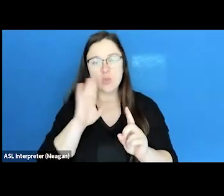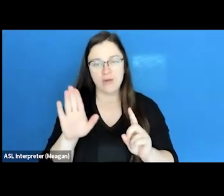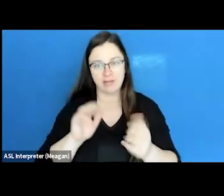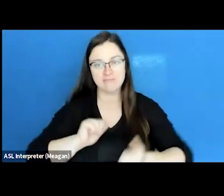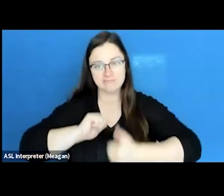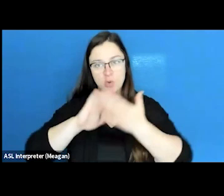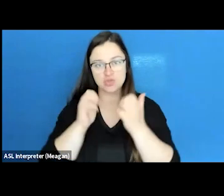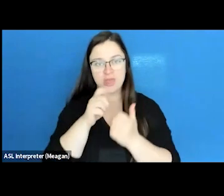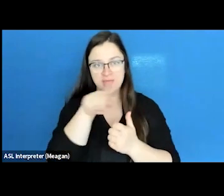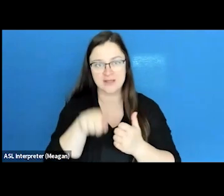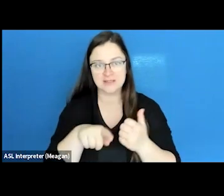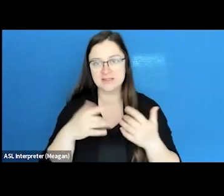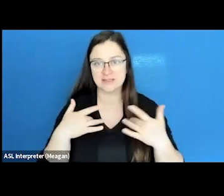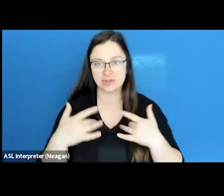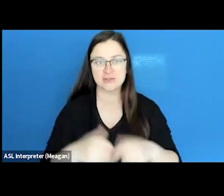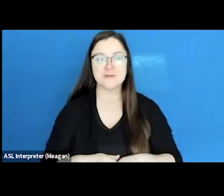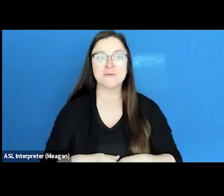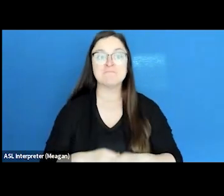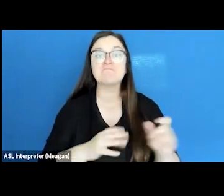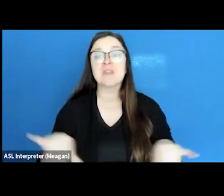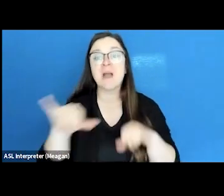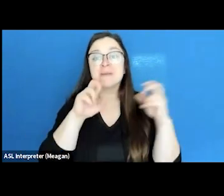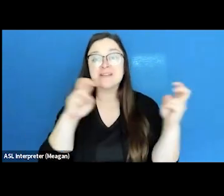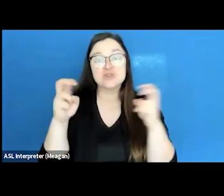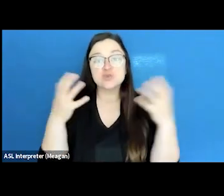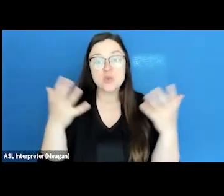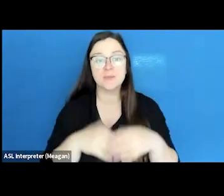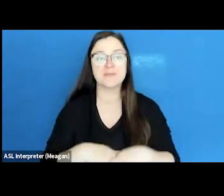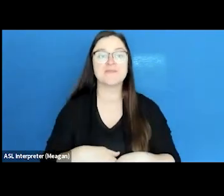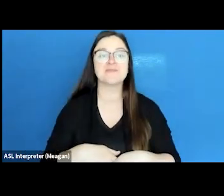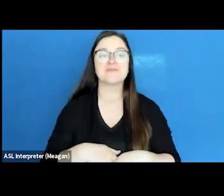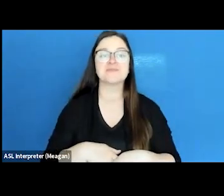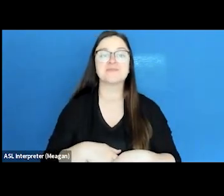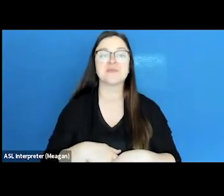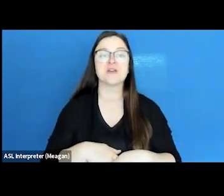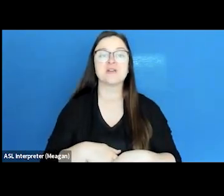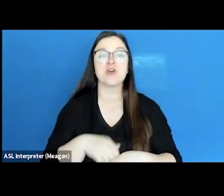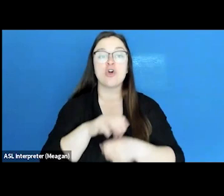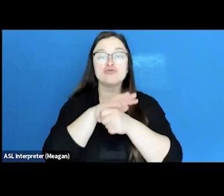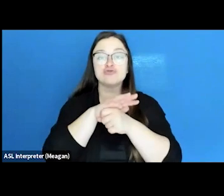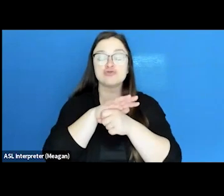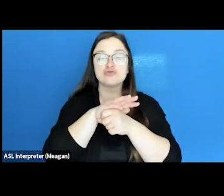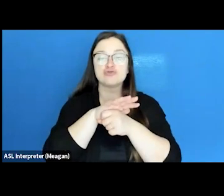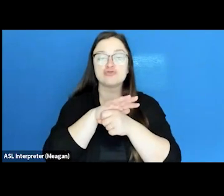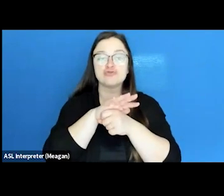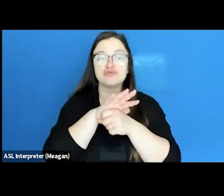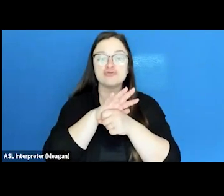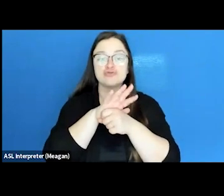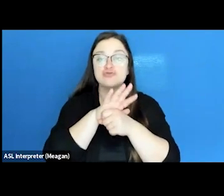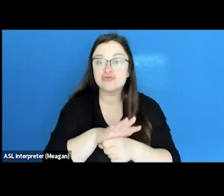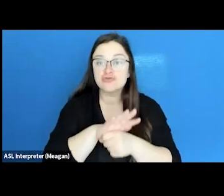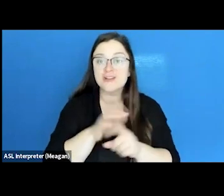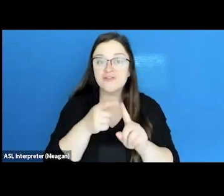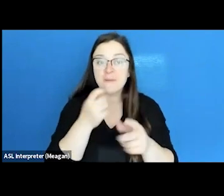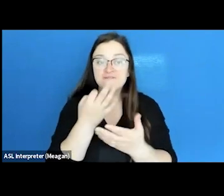Common issues between them would be relief from stress, financial responsibilities, acceptance,